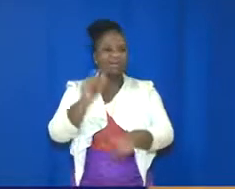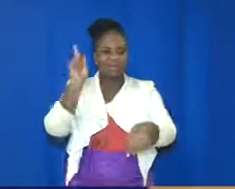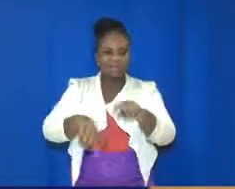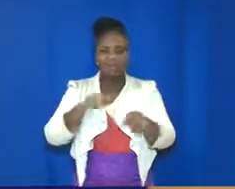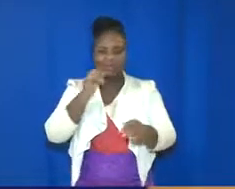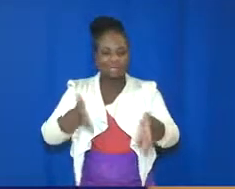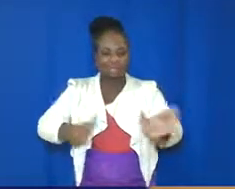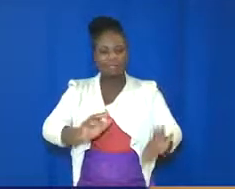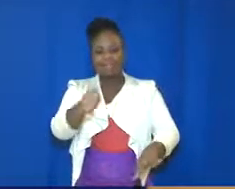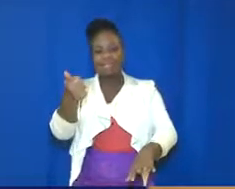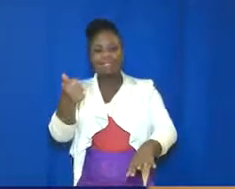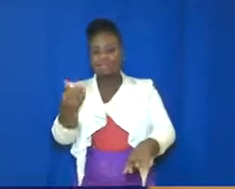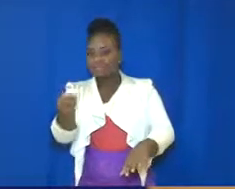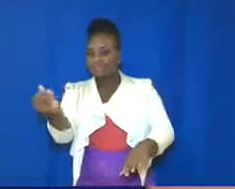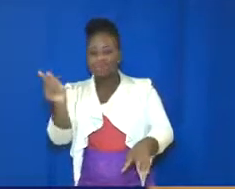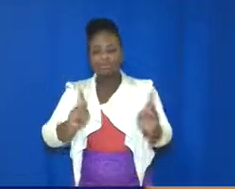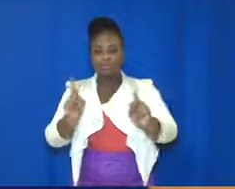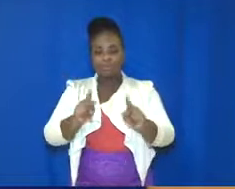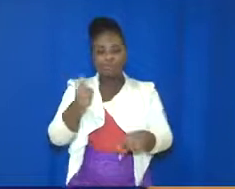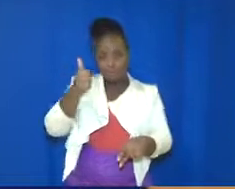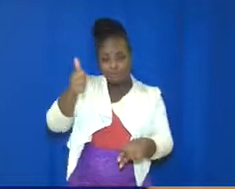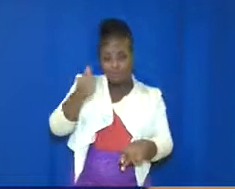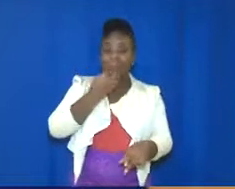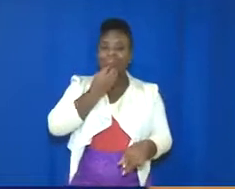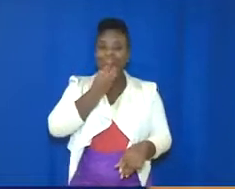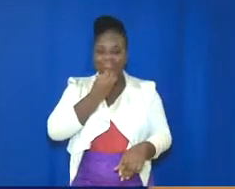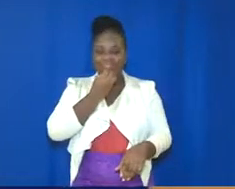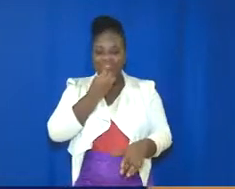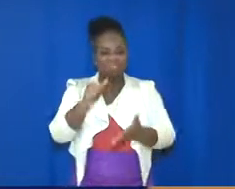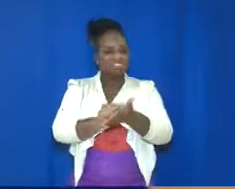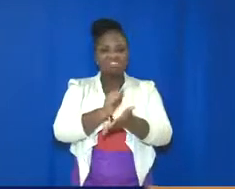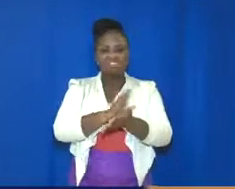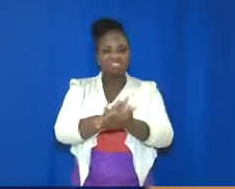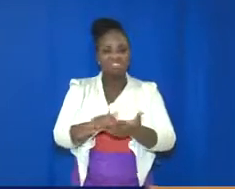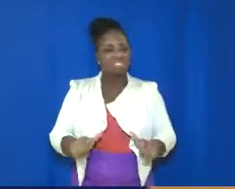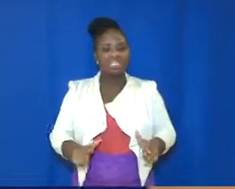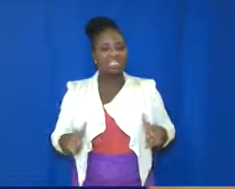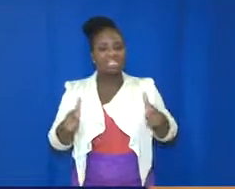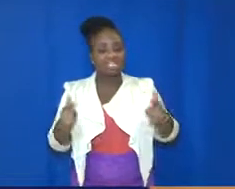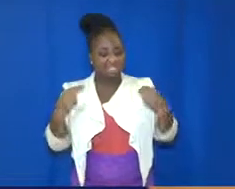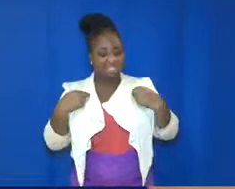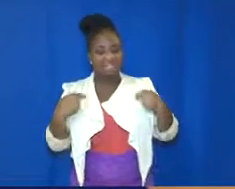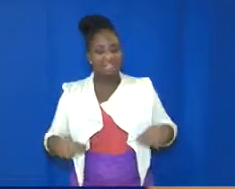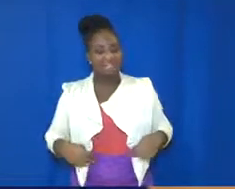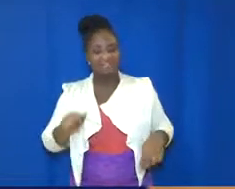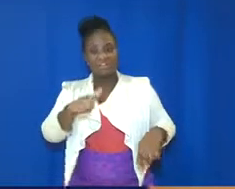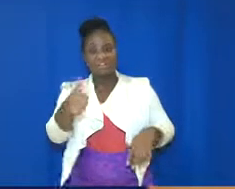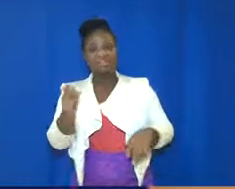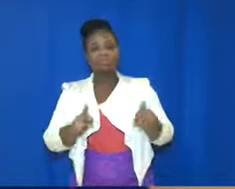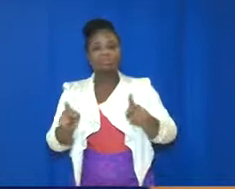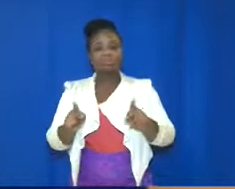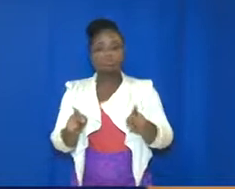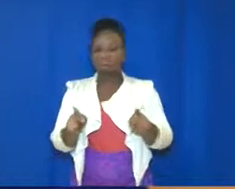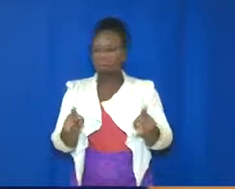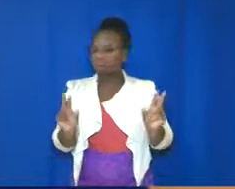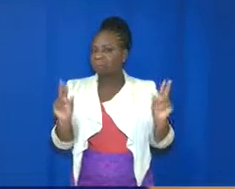allow a few persons, for their narrow selfish interests, to jeopardize the health, well-being, and safety of